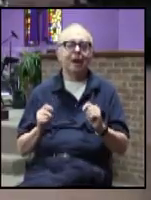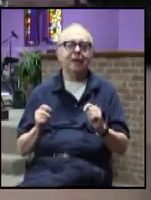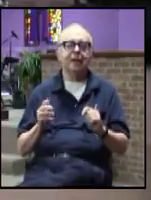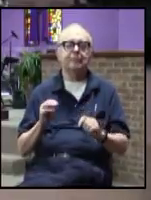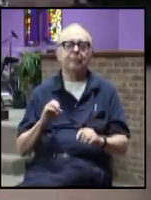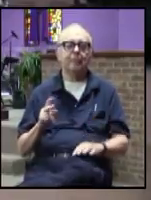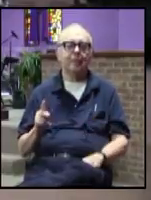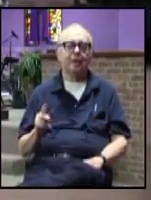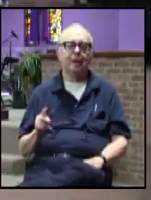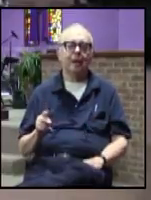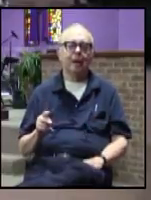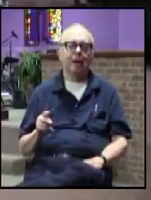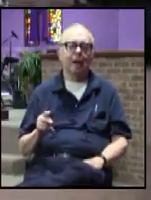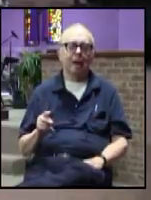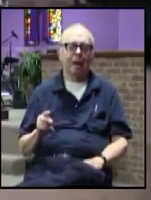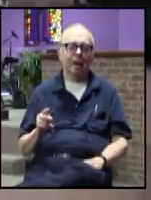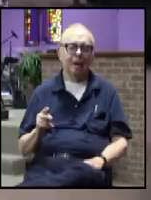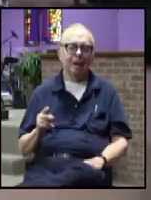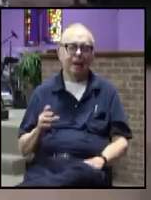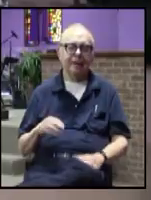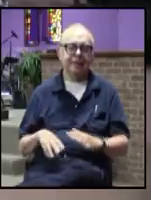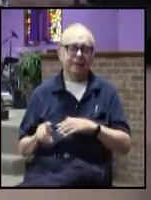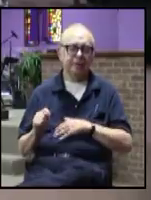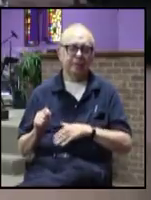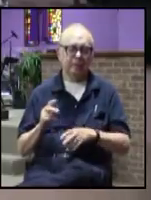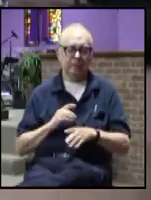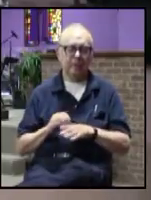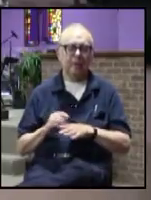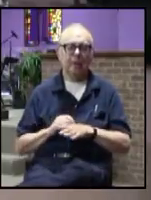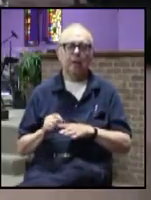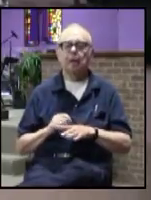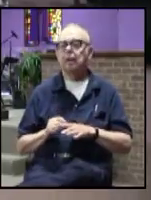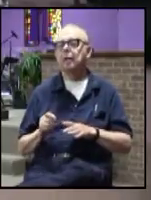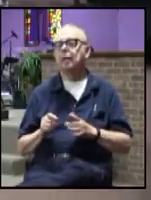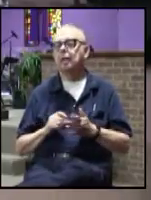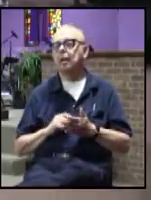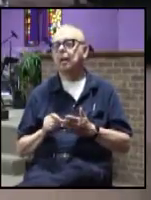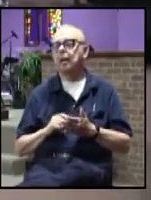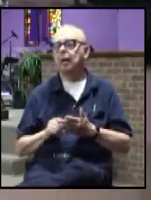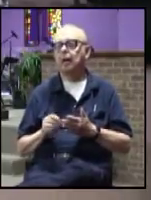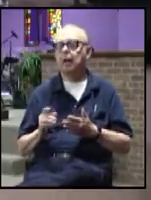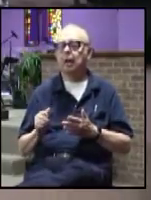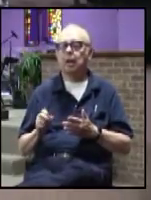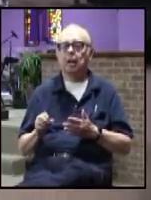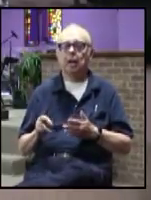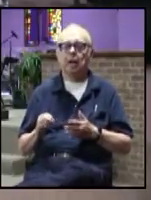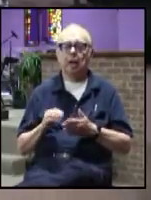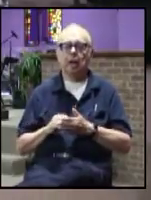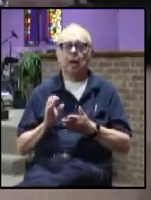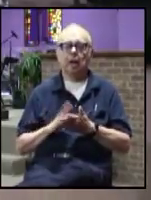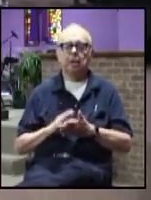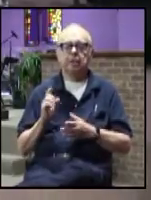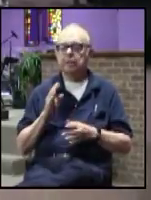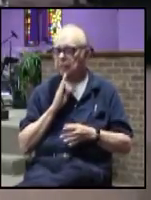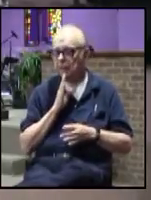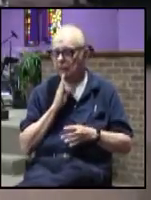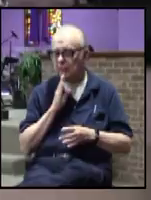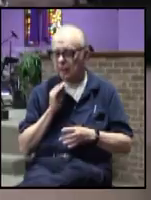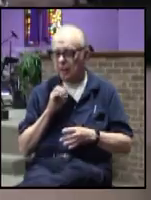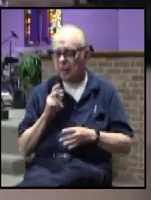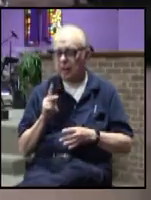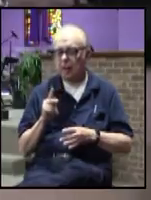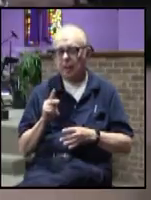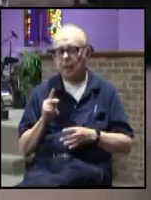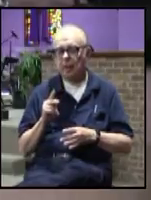him. He is getting into training. I wrote Dave a note. I said, you need to talk to Mark.